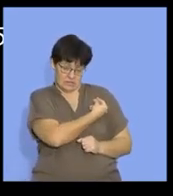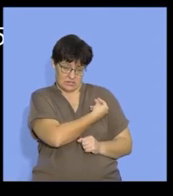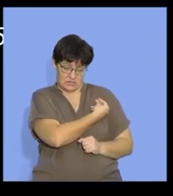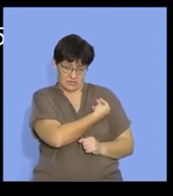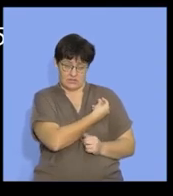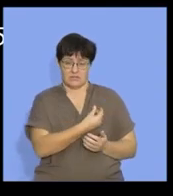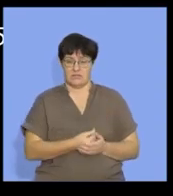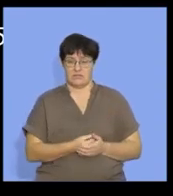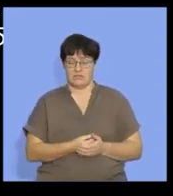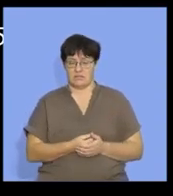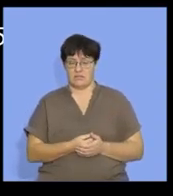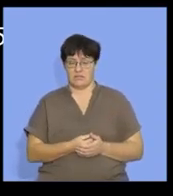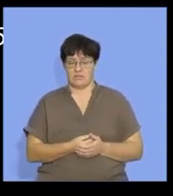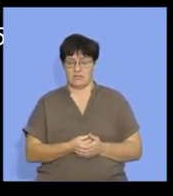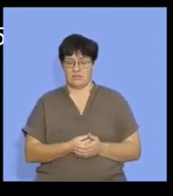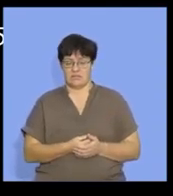vaccinations.